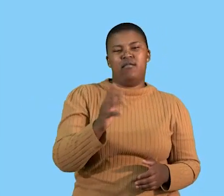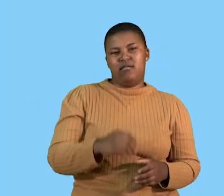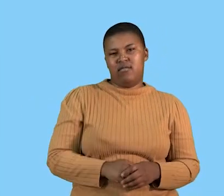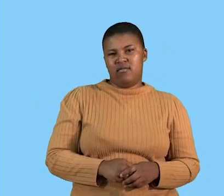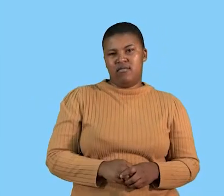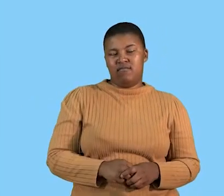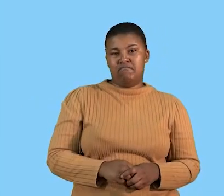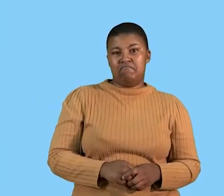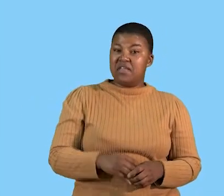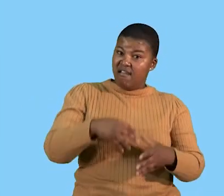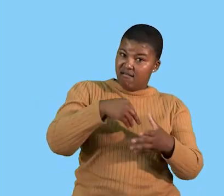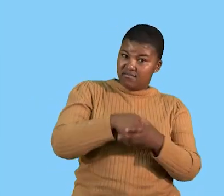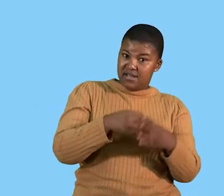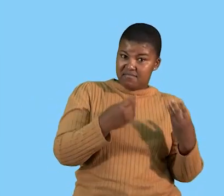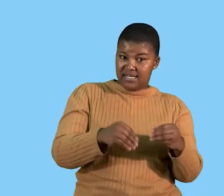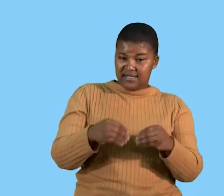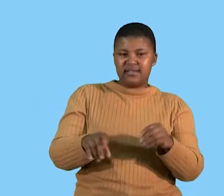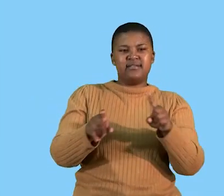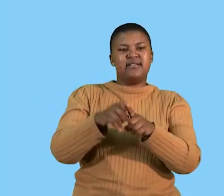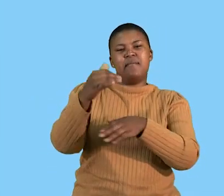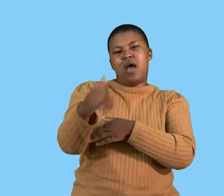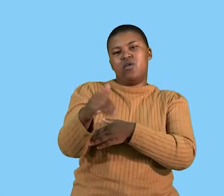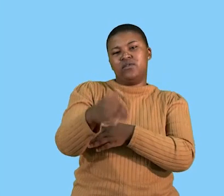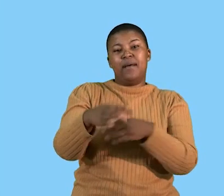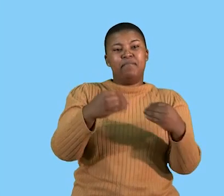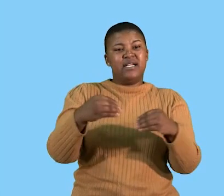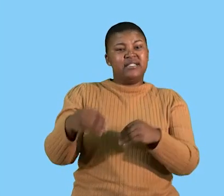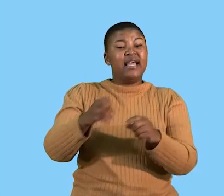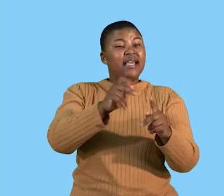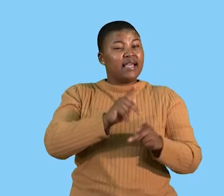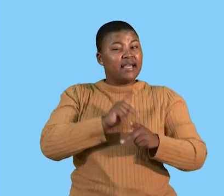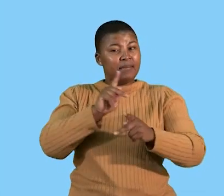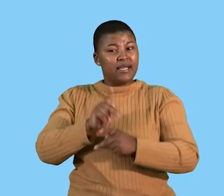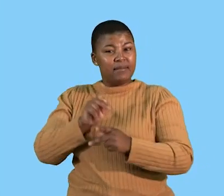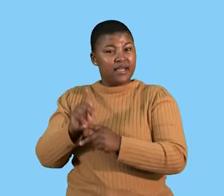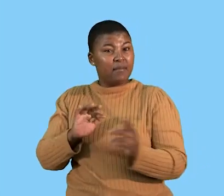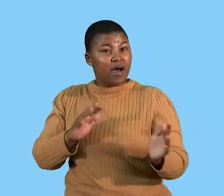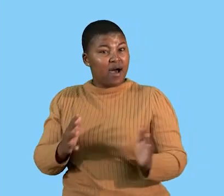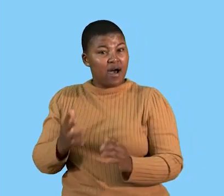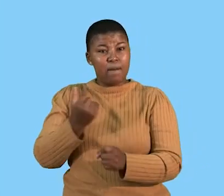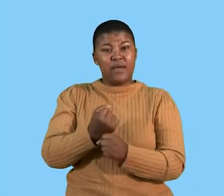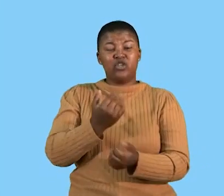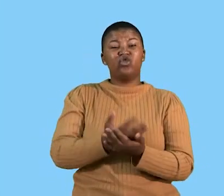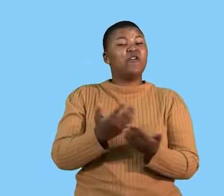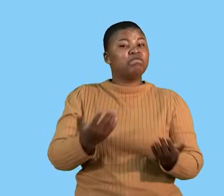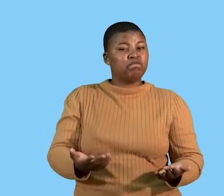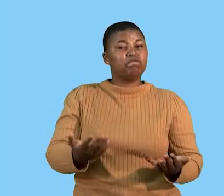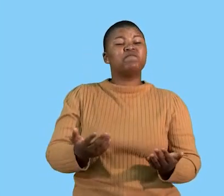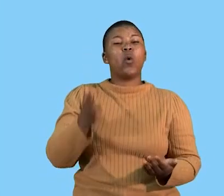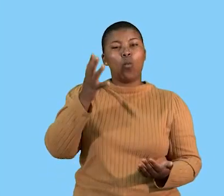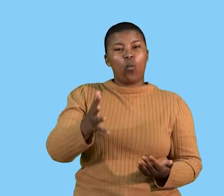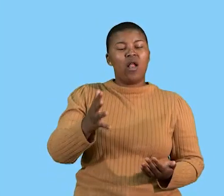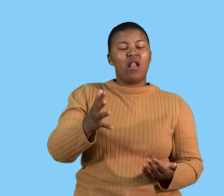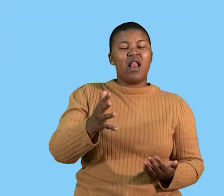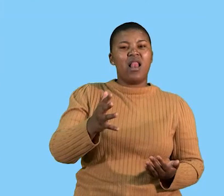information inside and outside of the business and store it in such a way so that it can